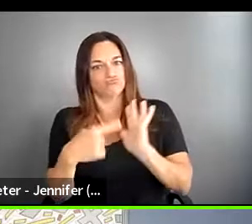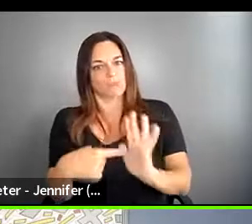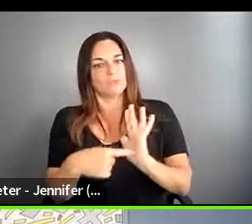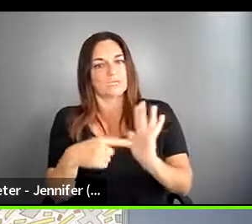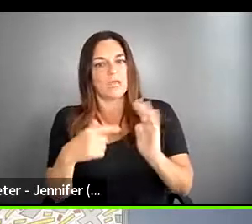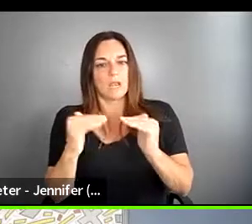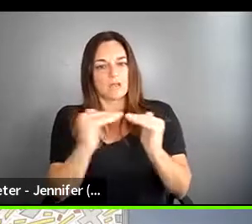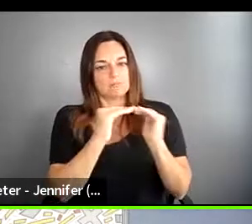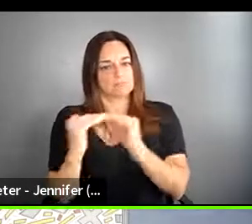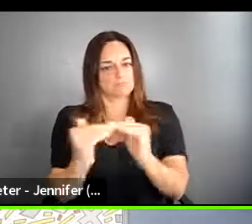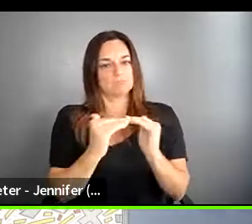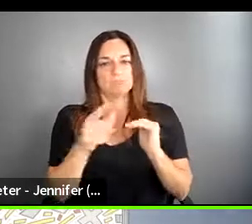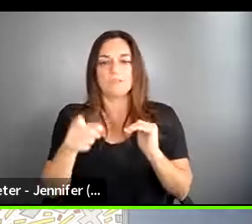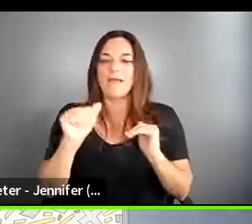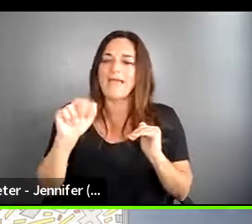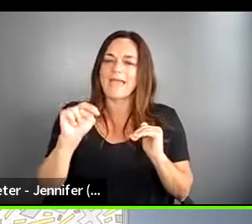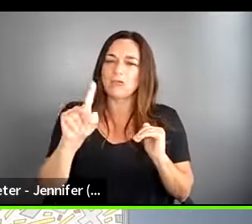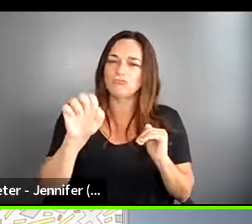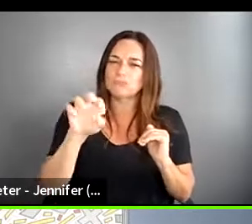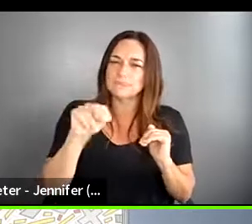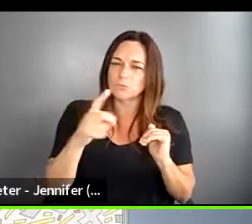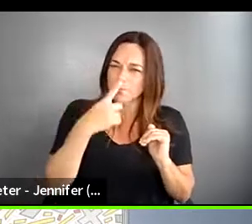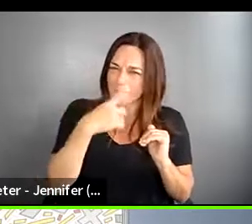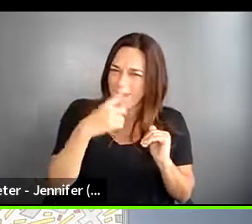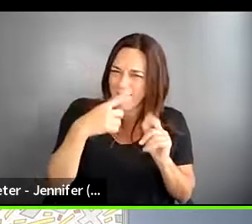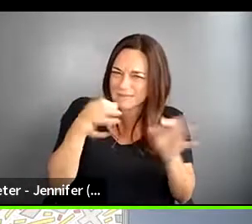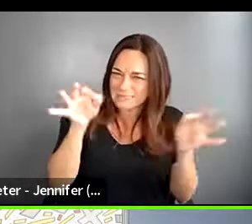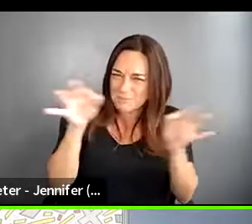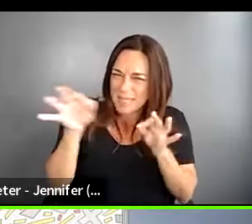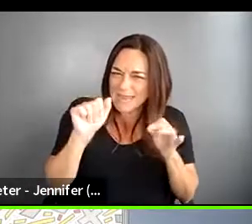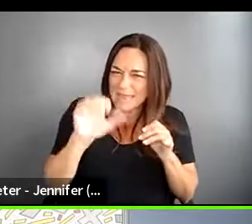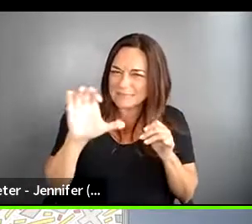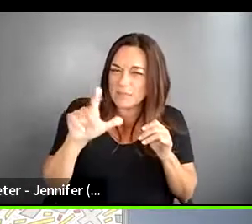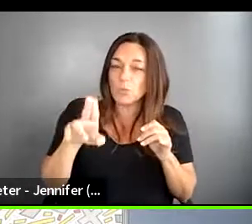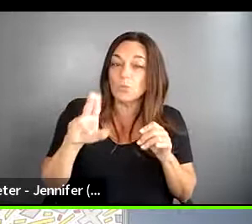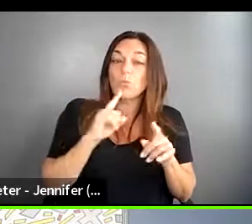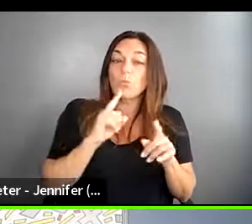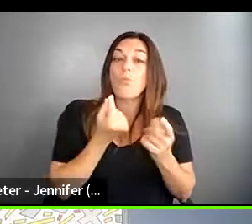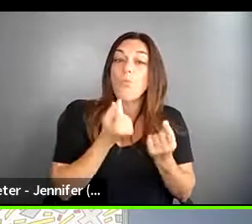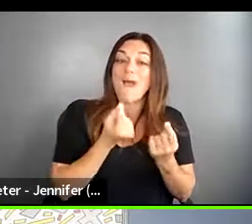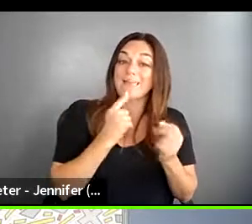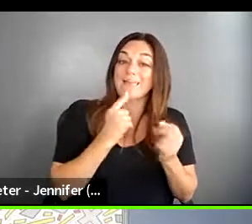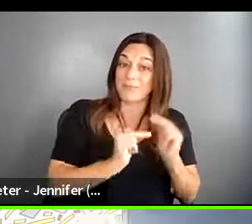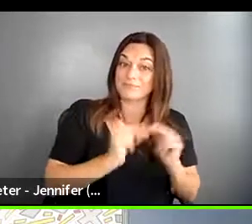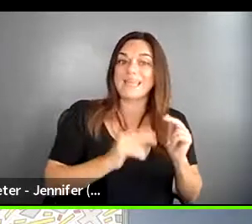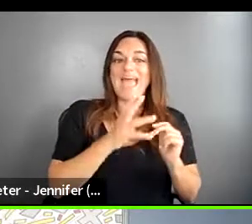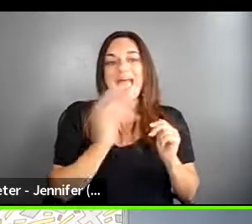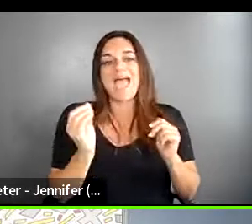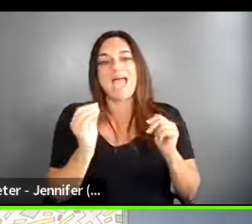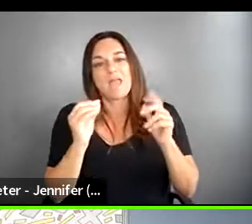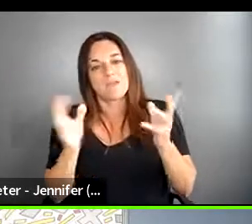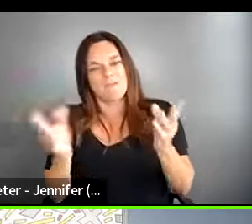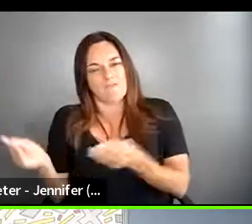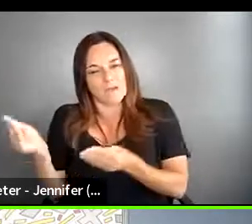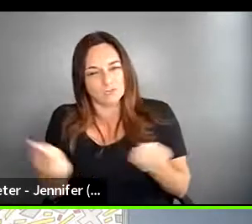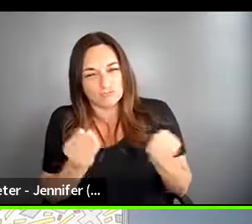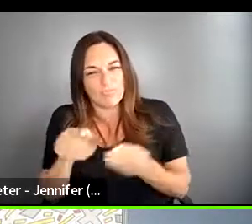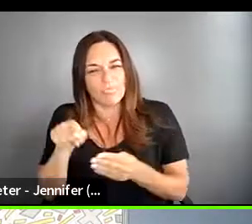explain the ways that the ACLU of Connecticut works with legislators in the building and the importance of fostering these